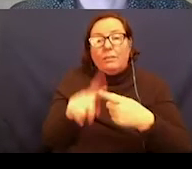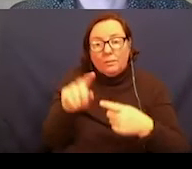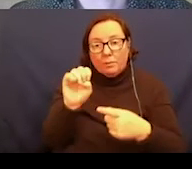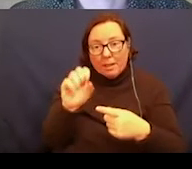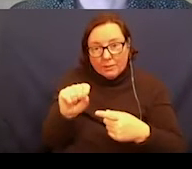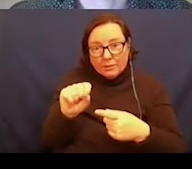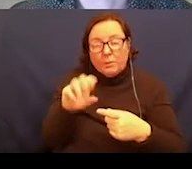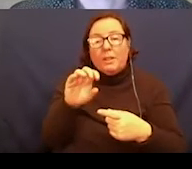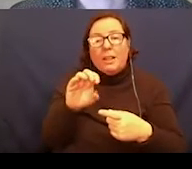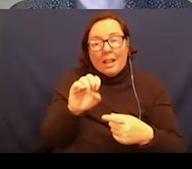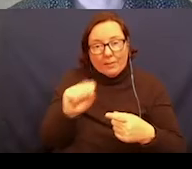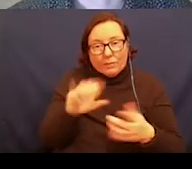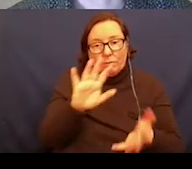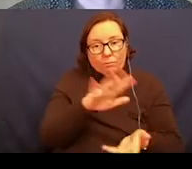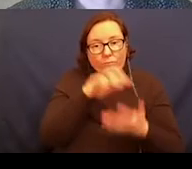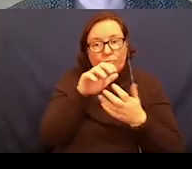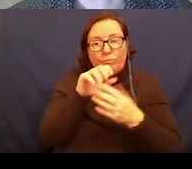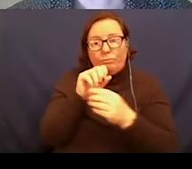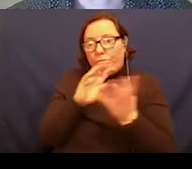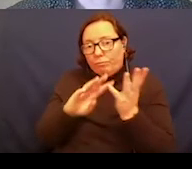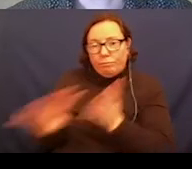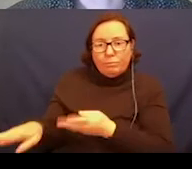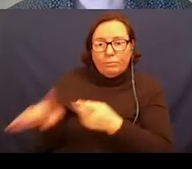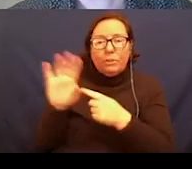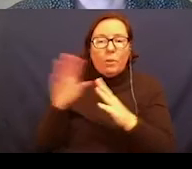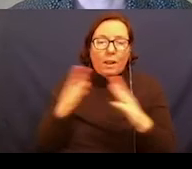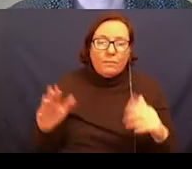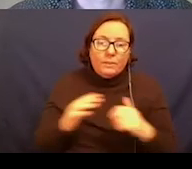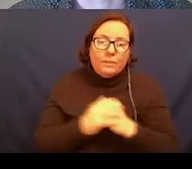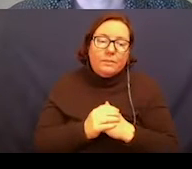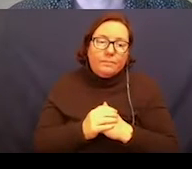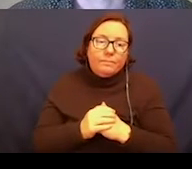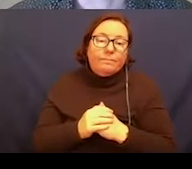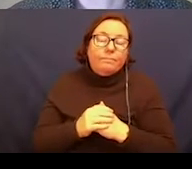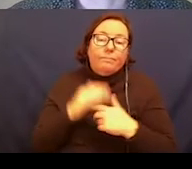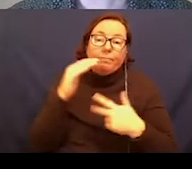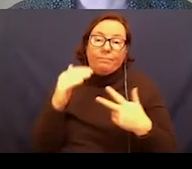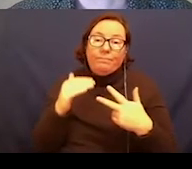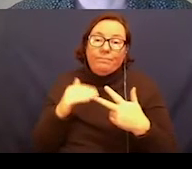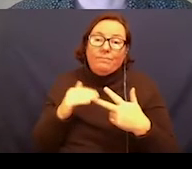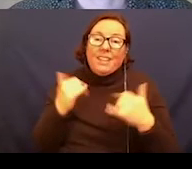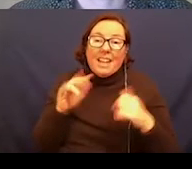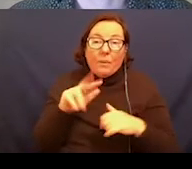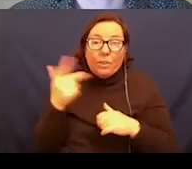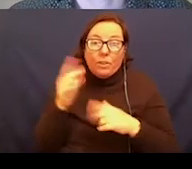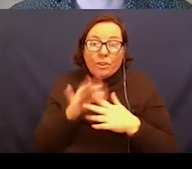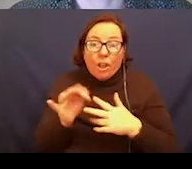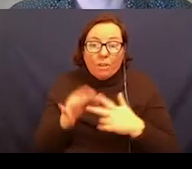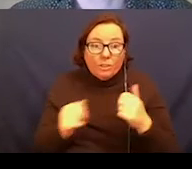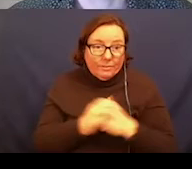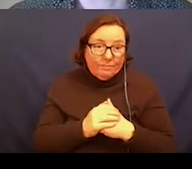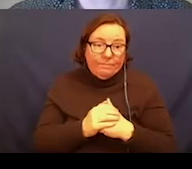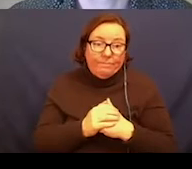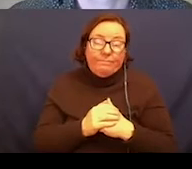And now the City of Boston is excited to introduce a third